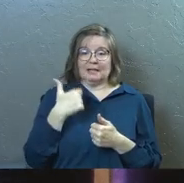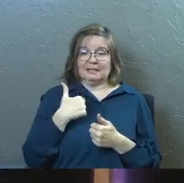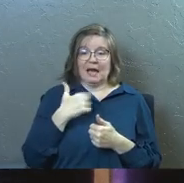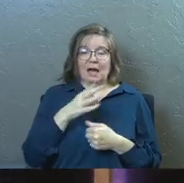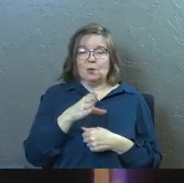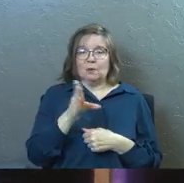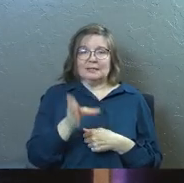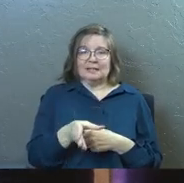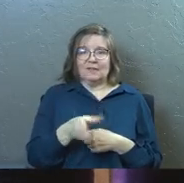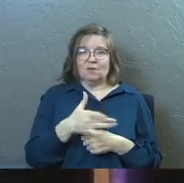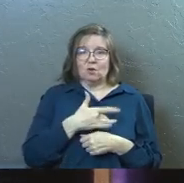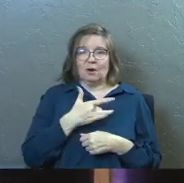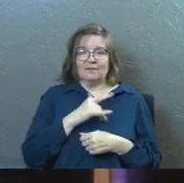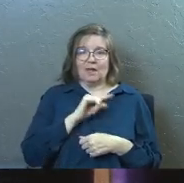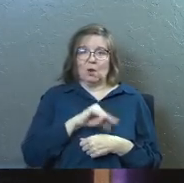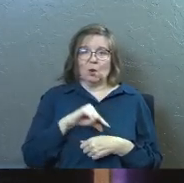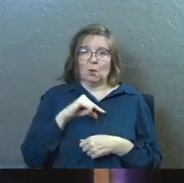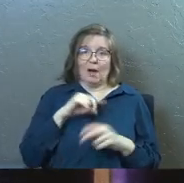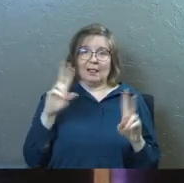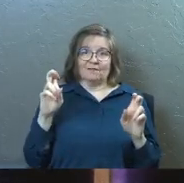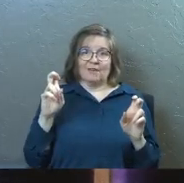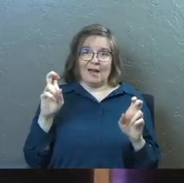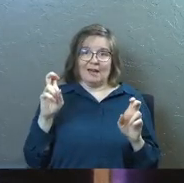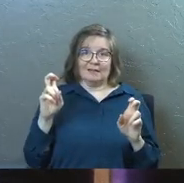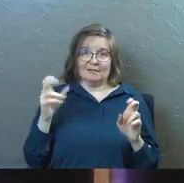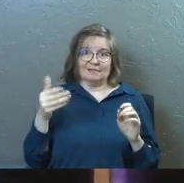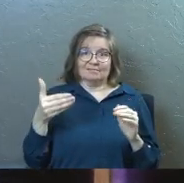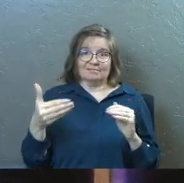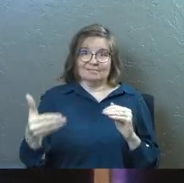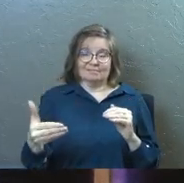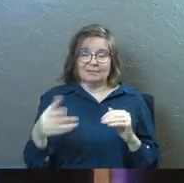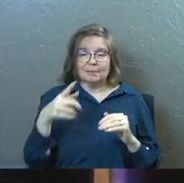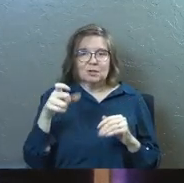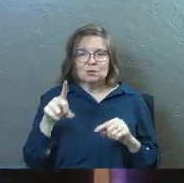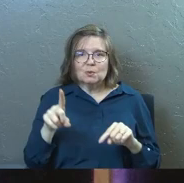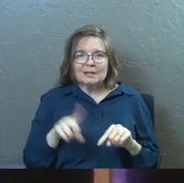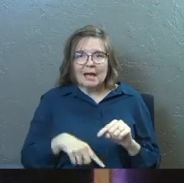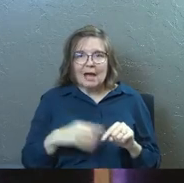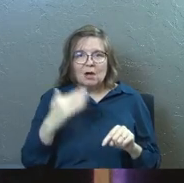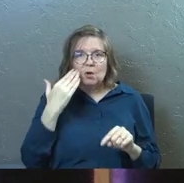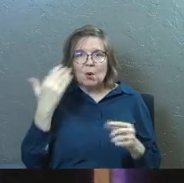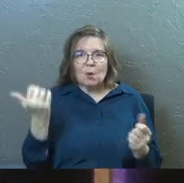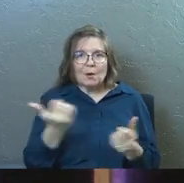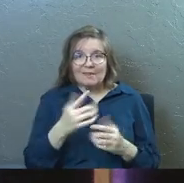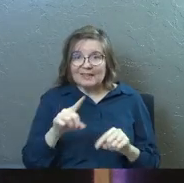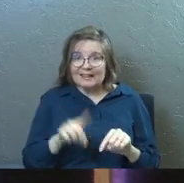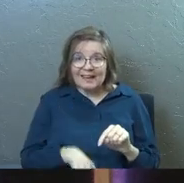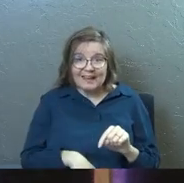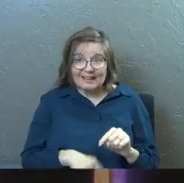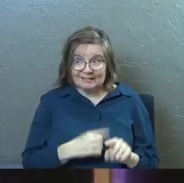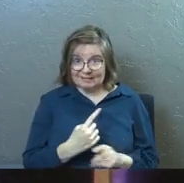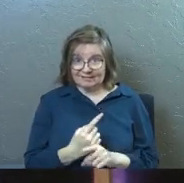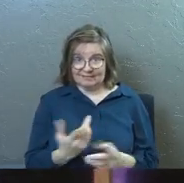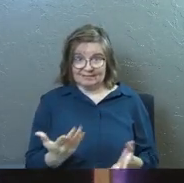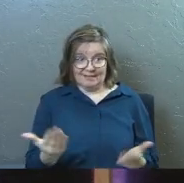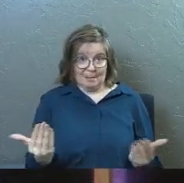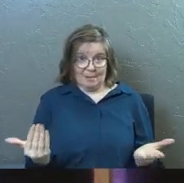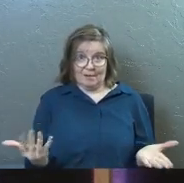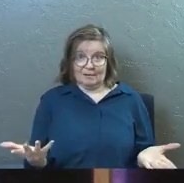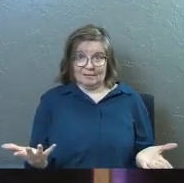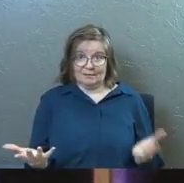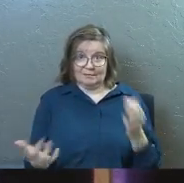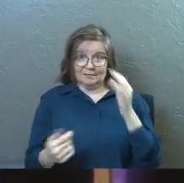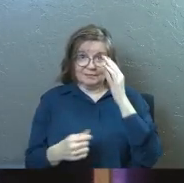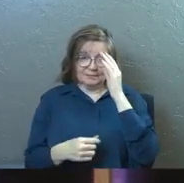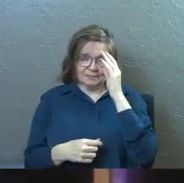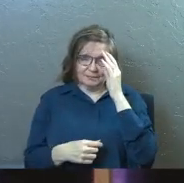I was never going to feel qualified ever. Because you can't know everything, can you? Come on, second